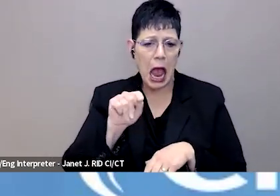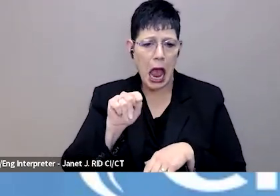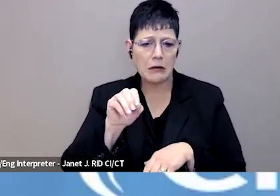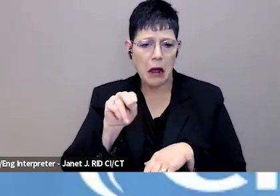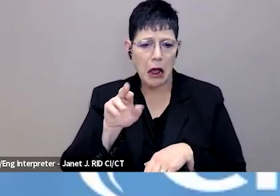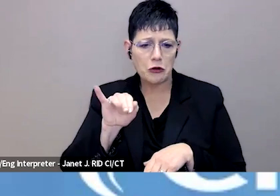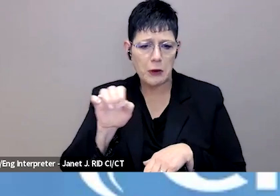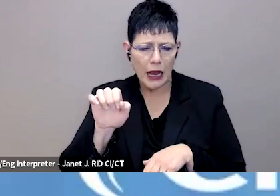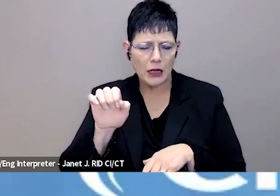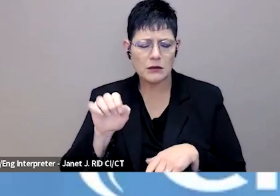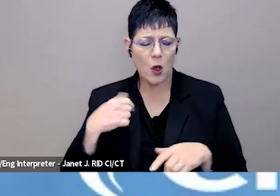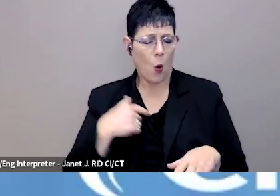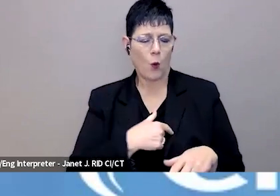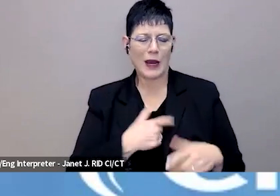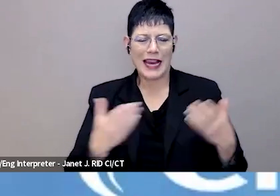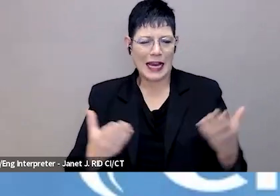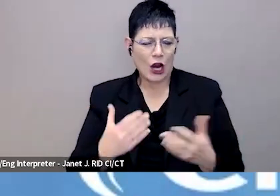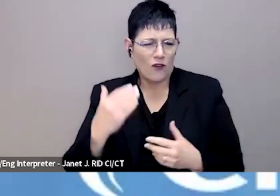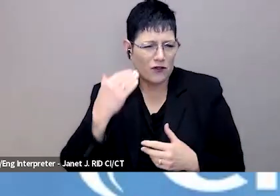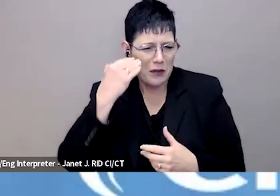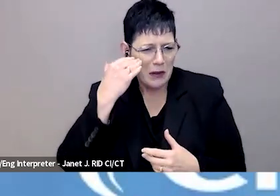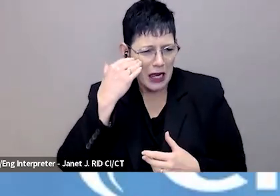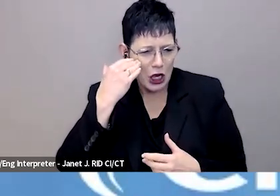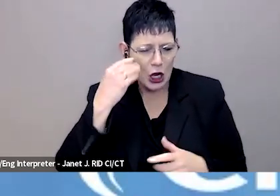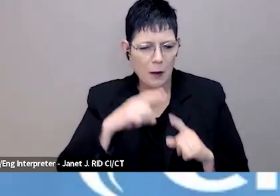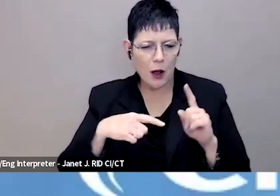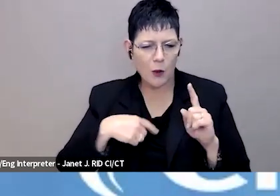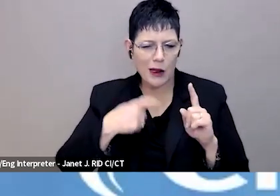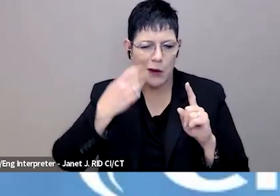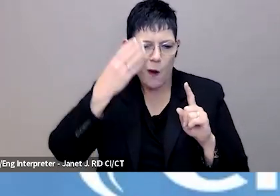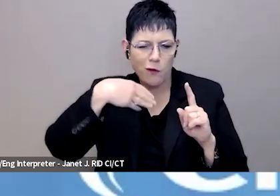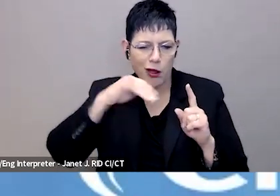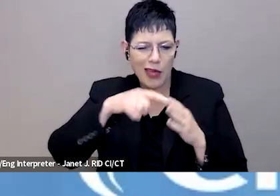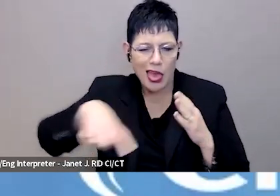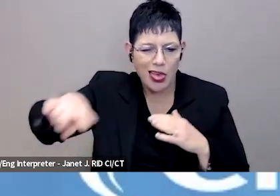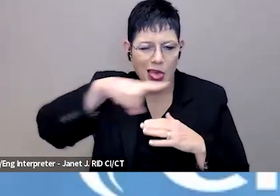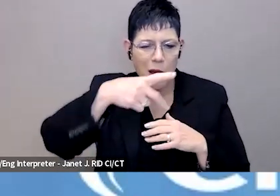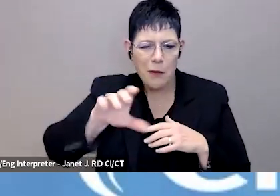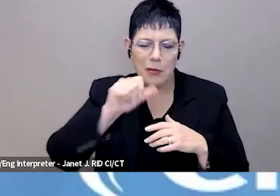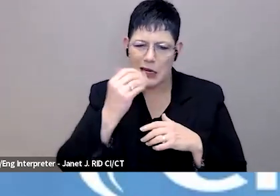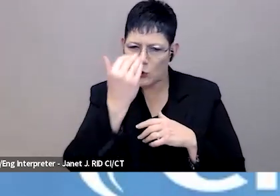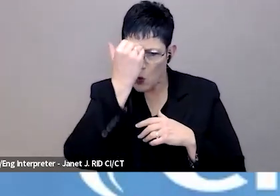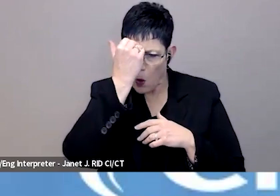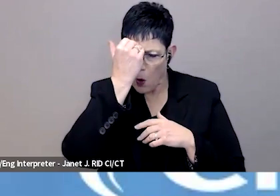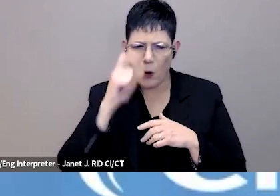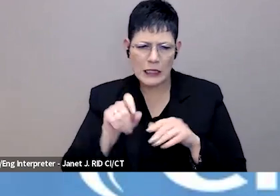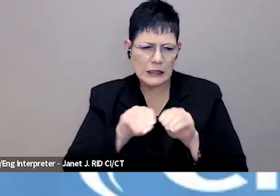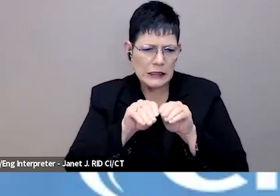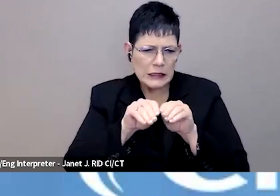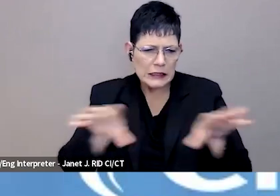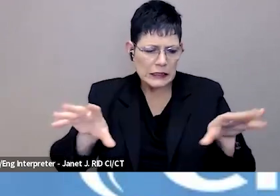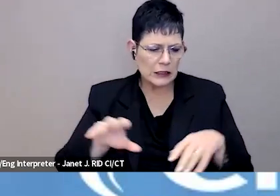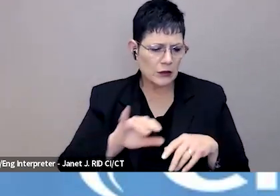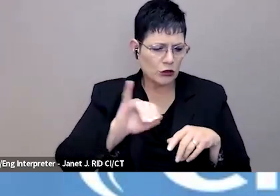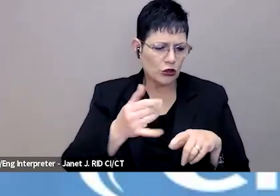those things that we are very familiar with aren't widespread, as they could be. So I think to Jason's point,